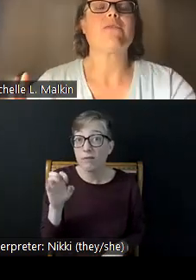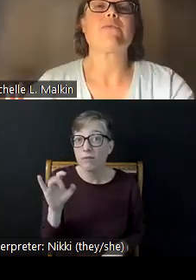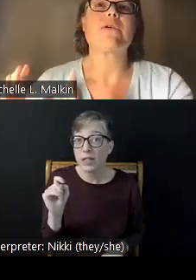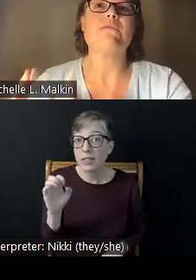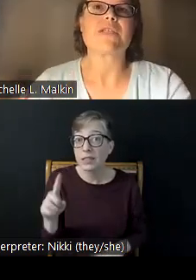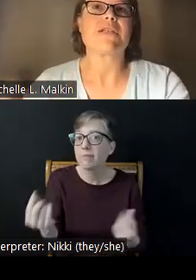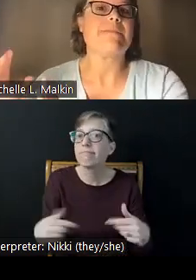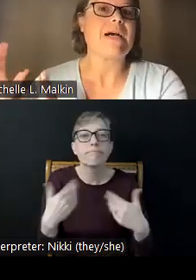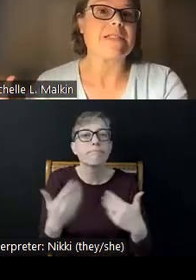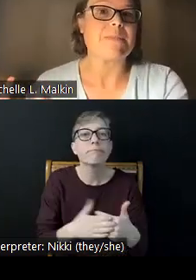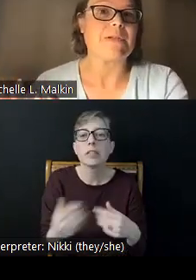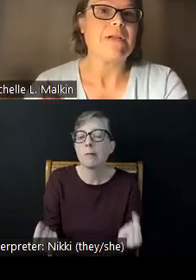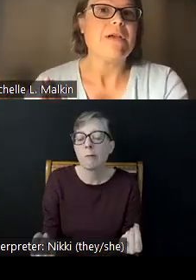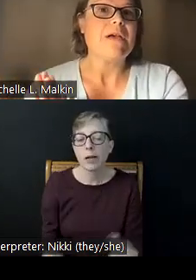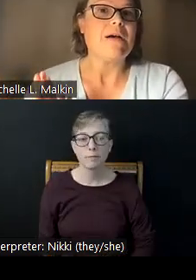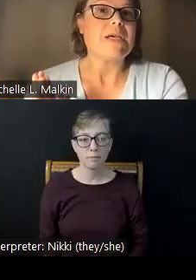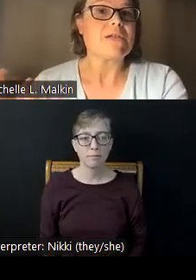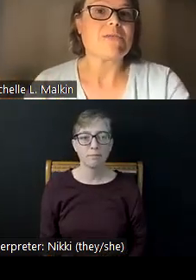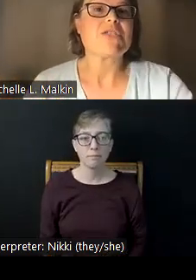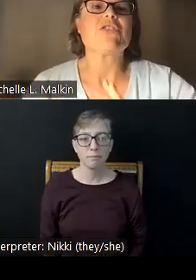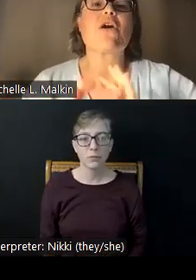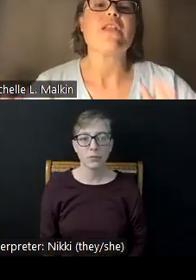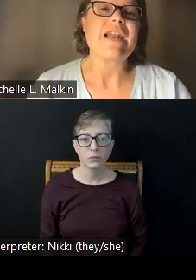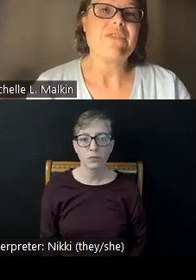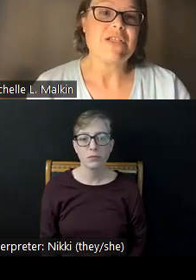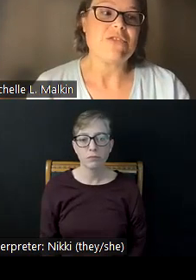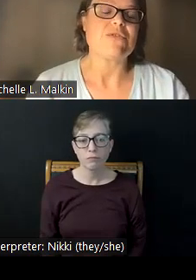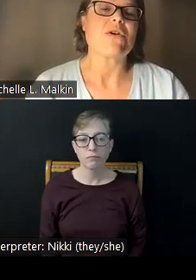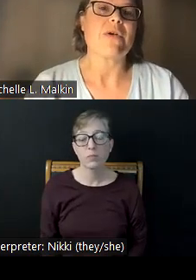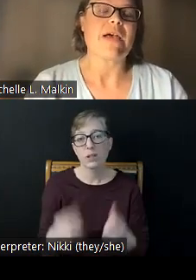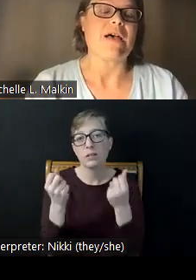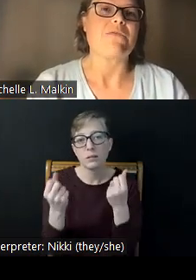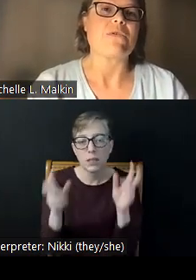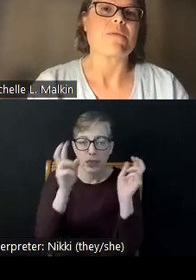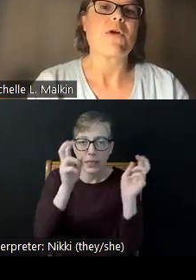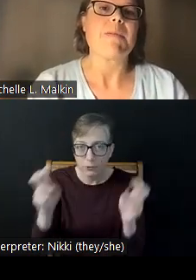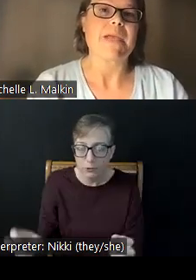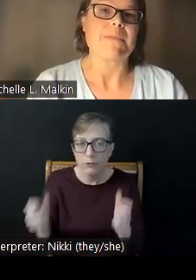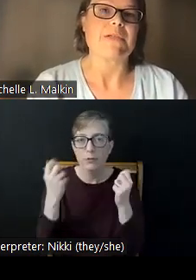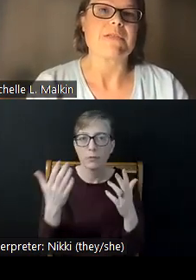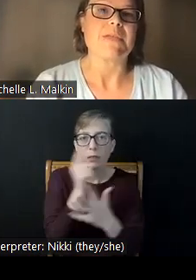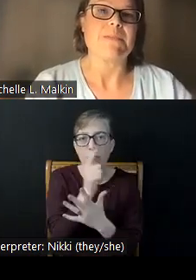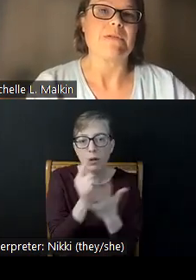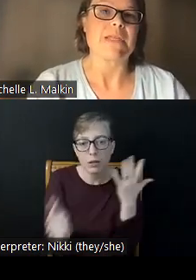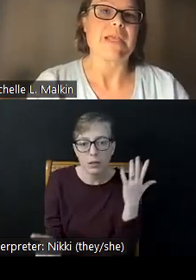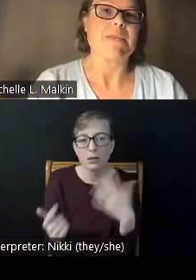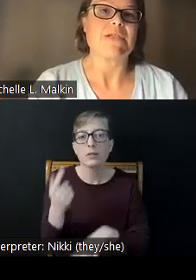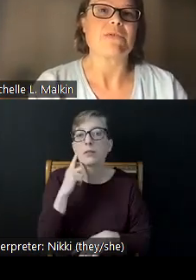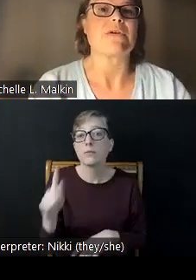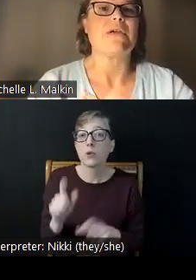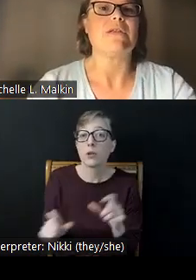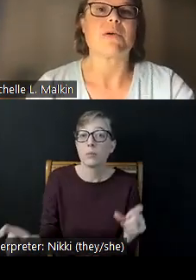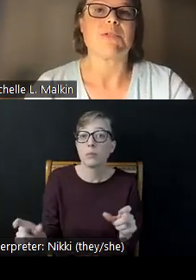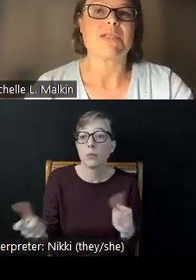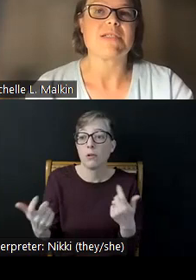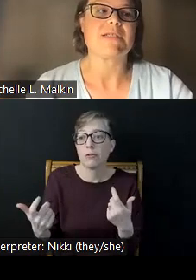the way through conviction and possible incarceration, there are a lot of issues going on for problem gamblers and people with gambling